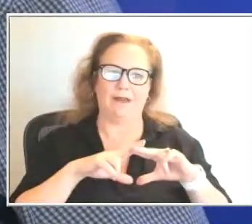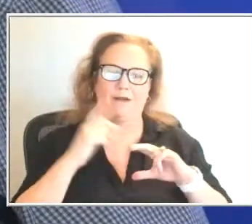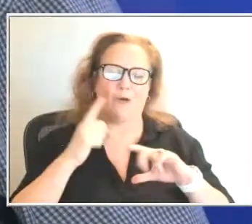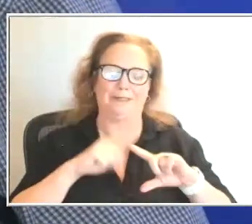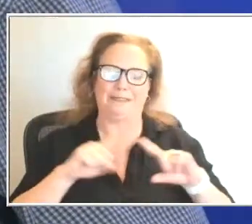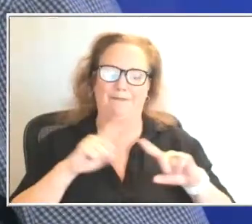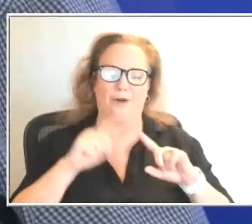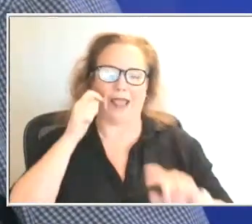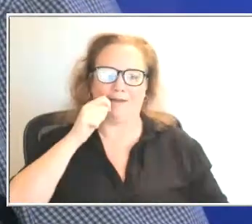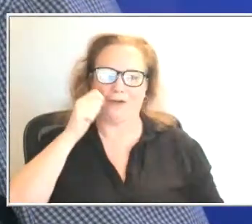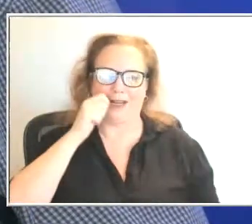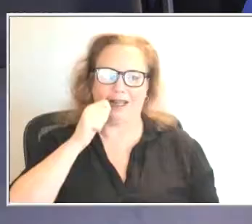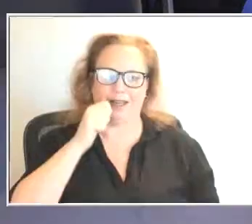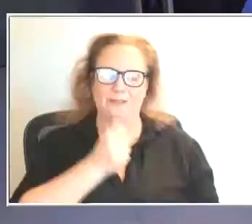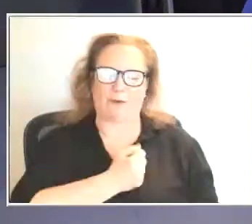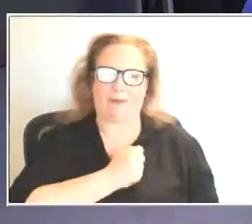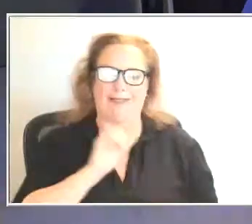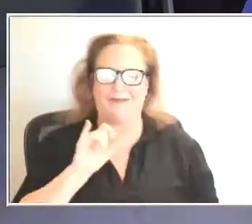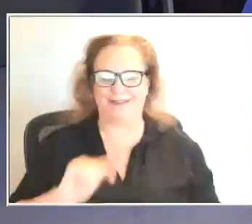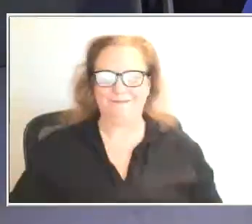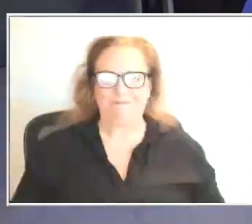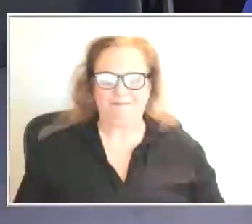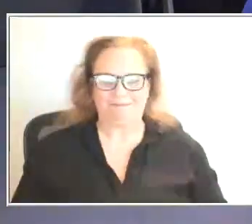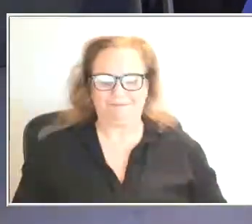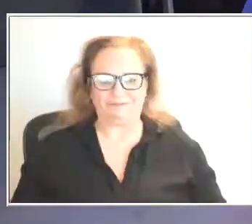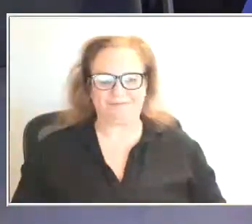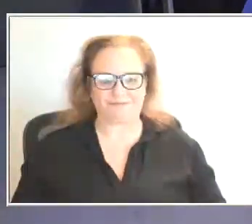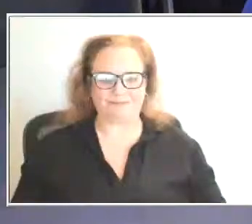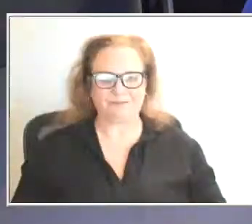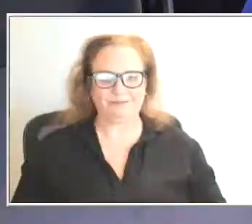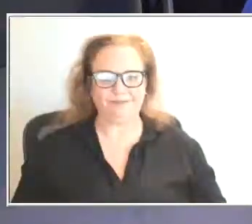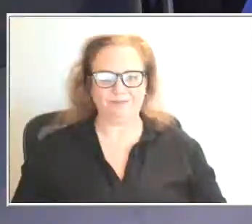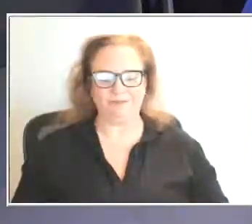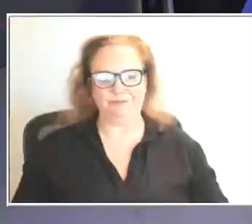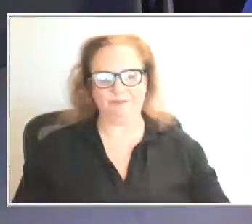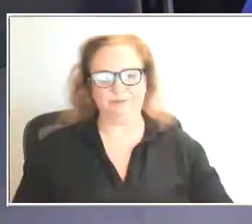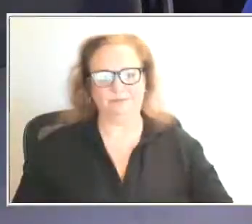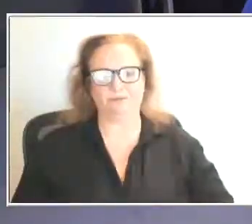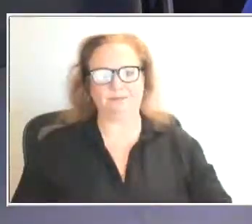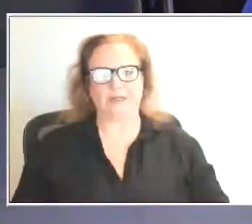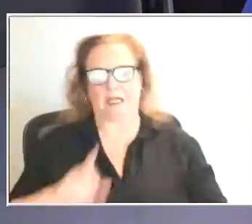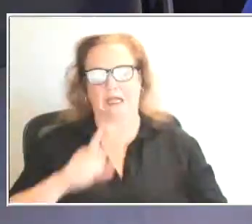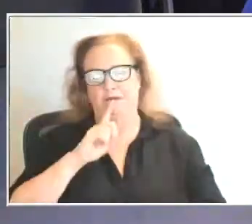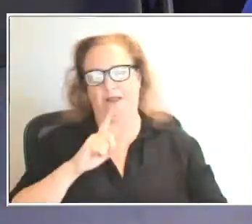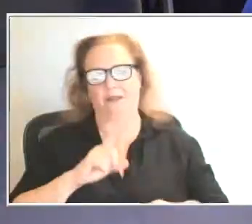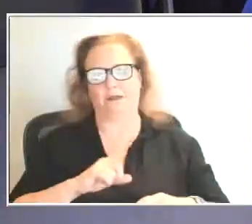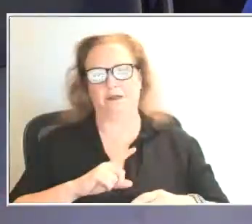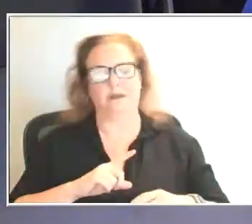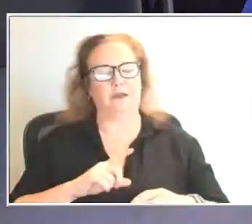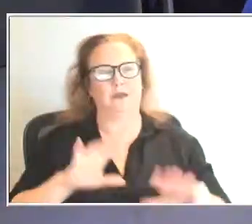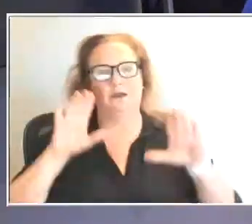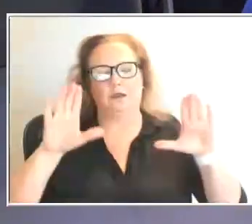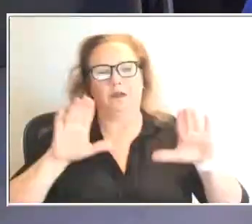which is why we all love to do it. You know, I can't say enough good things about the tremendous work our team did during COVID, but